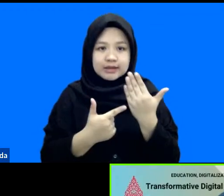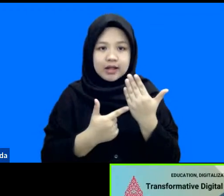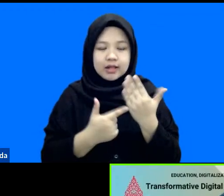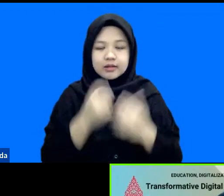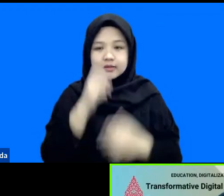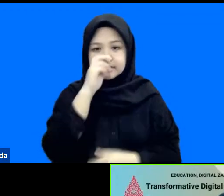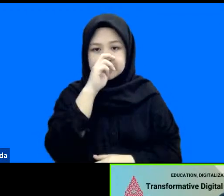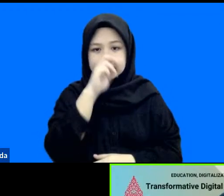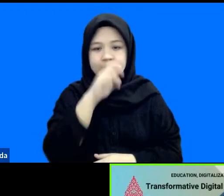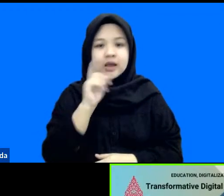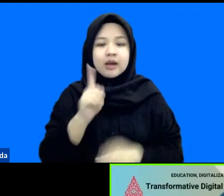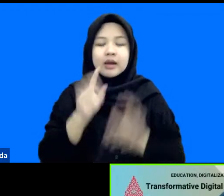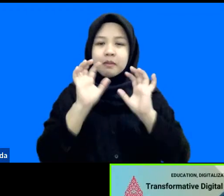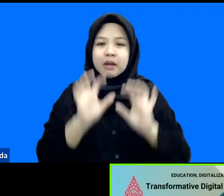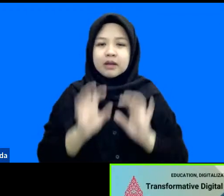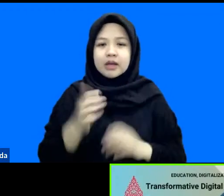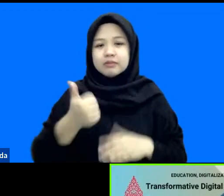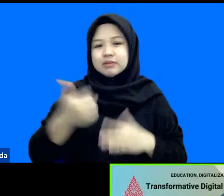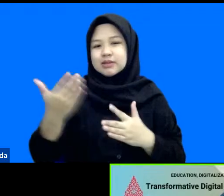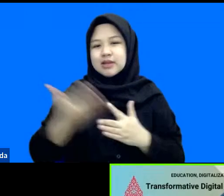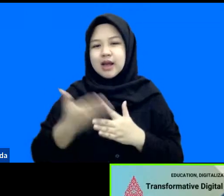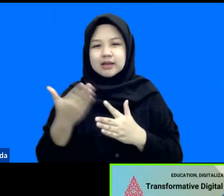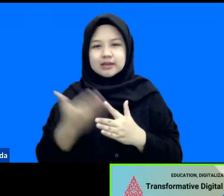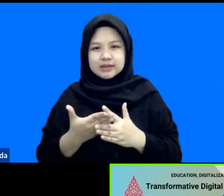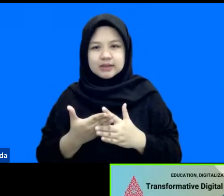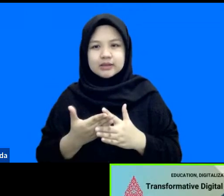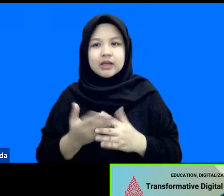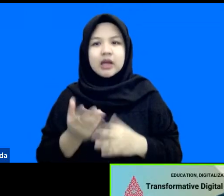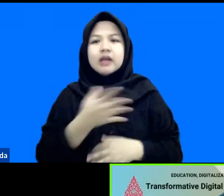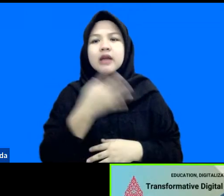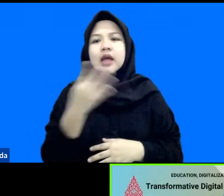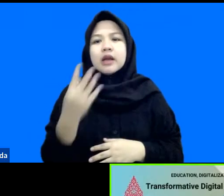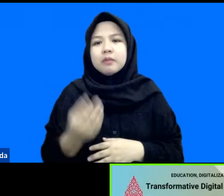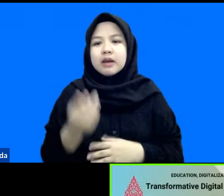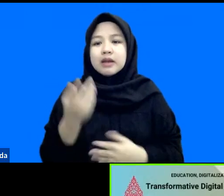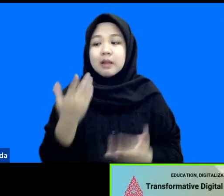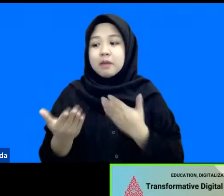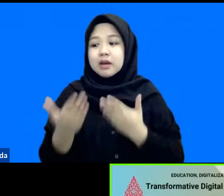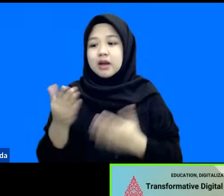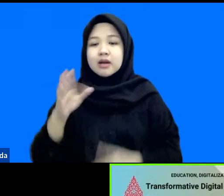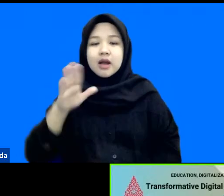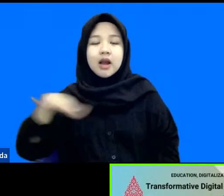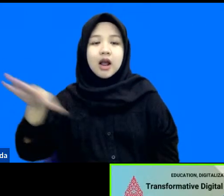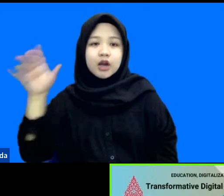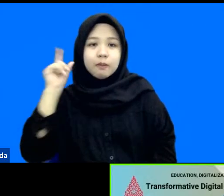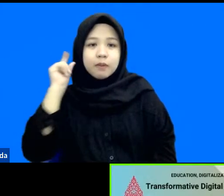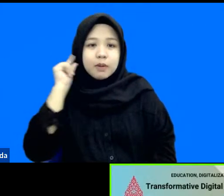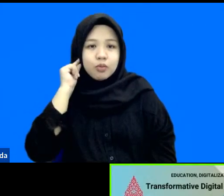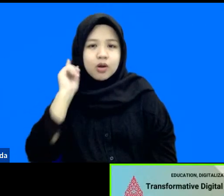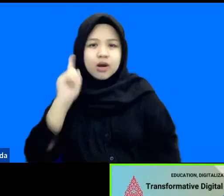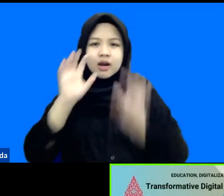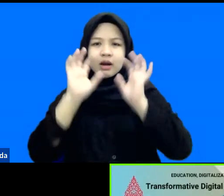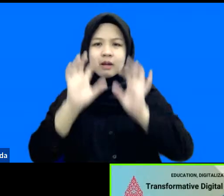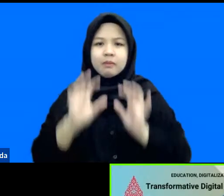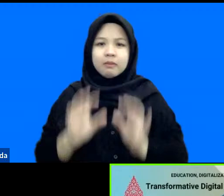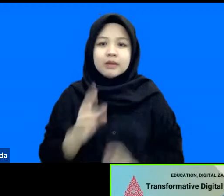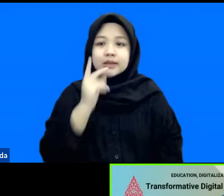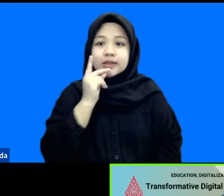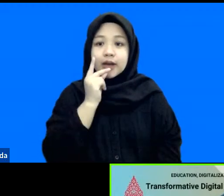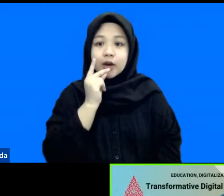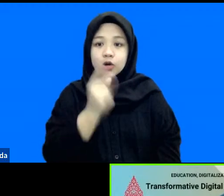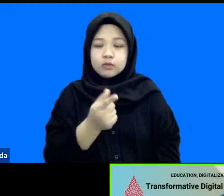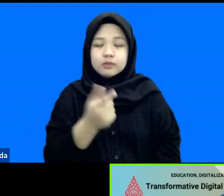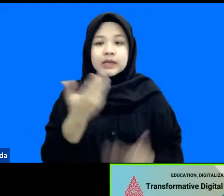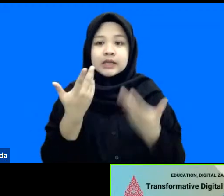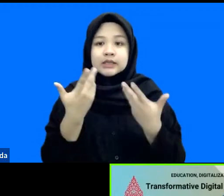in comparison with girls around the world. There are various recommendations that Rachel has put forward to tackle these